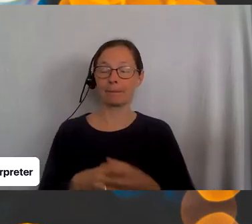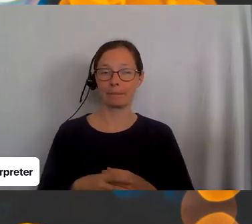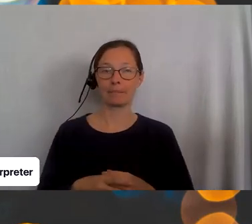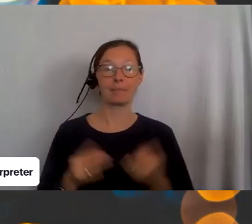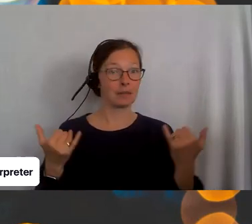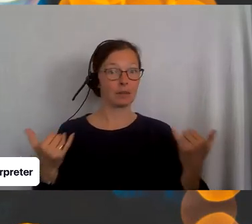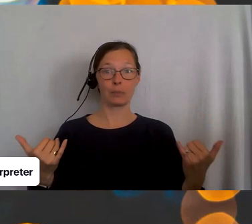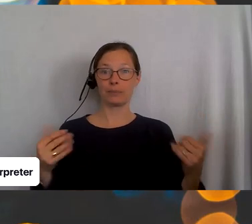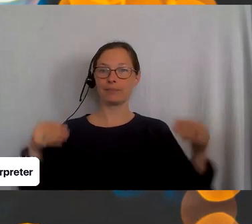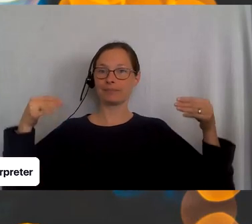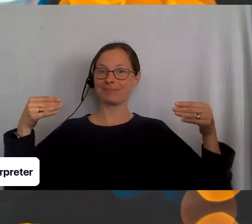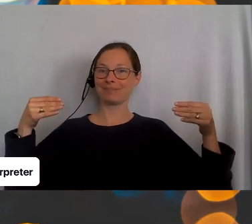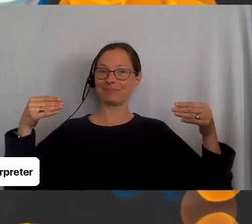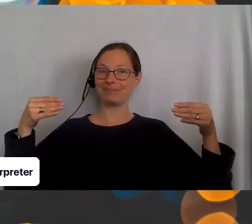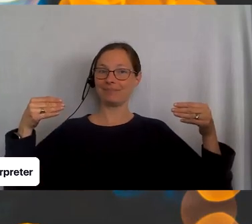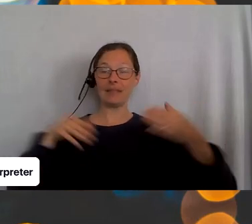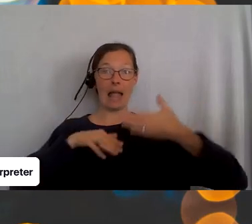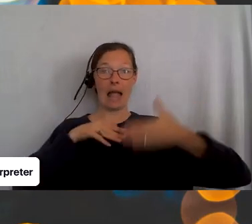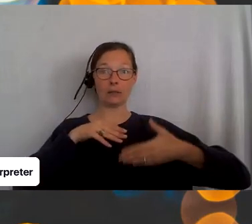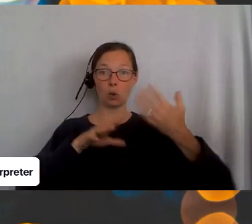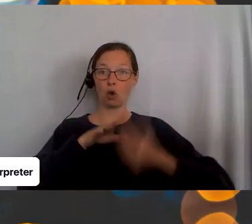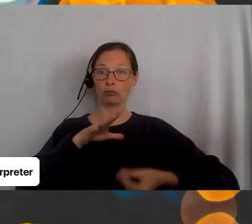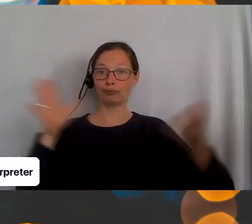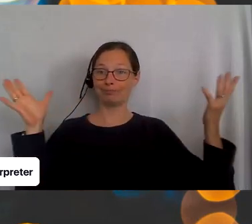in. And now you have no ends.